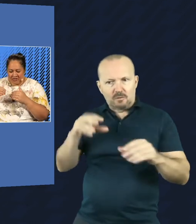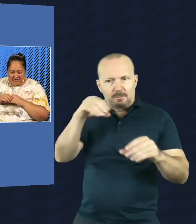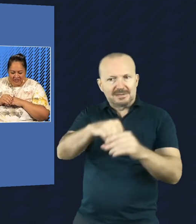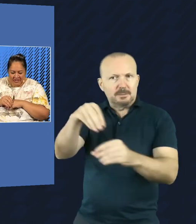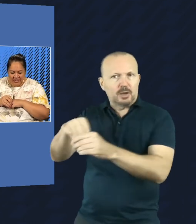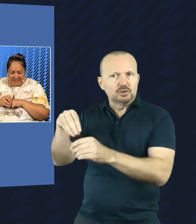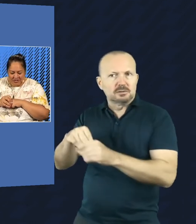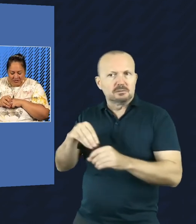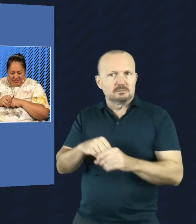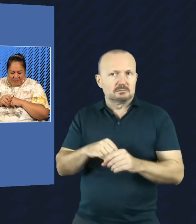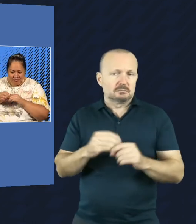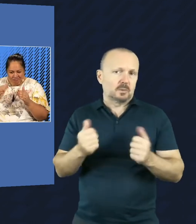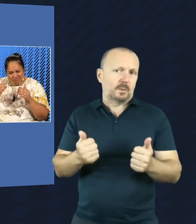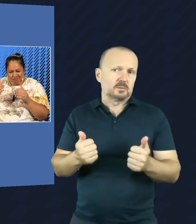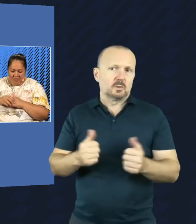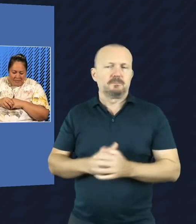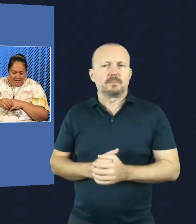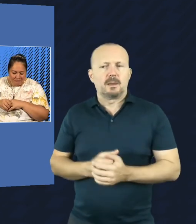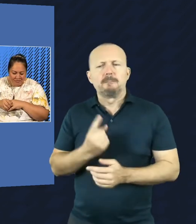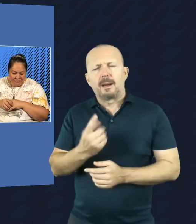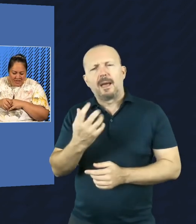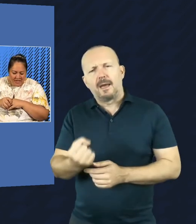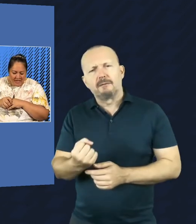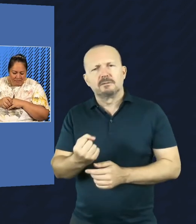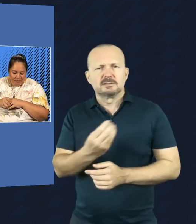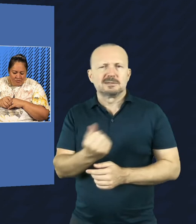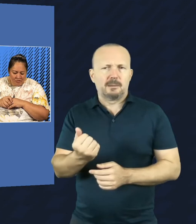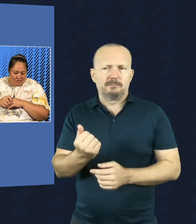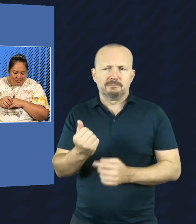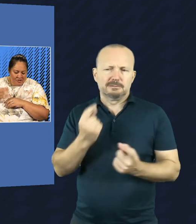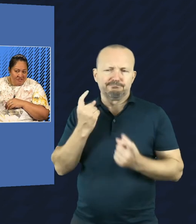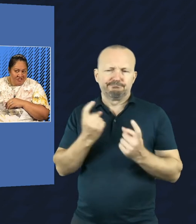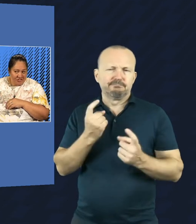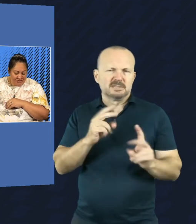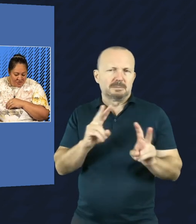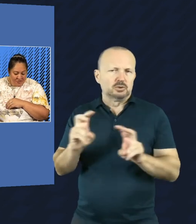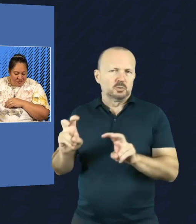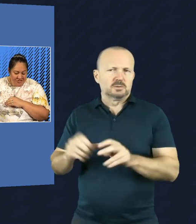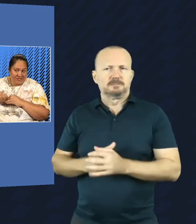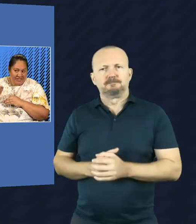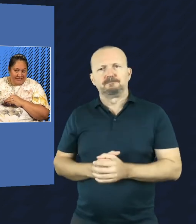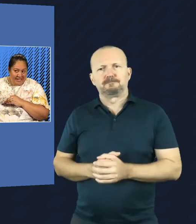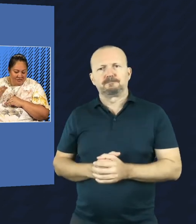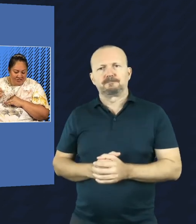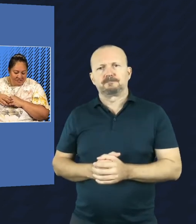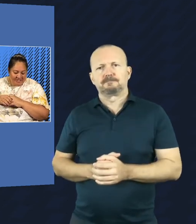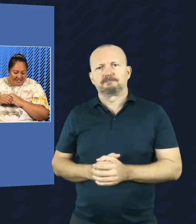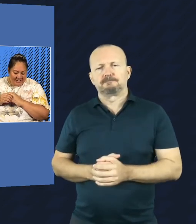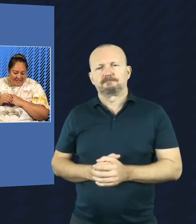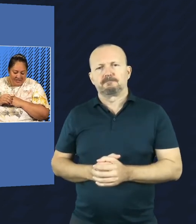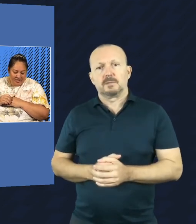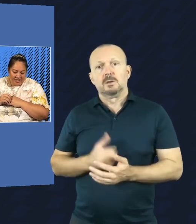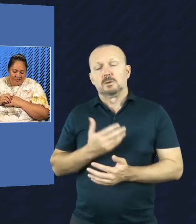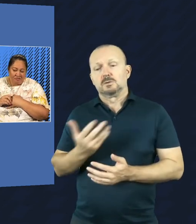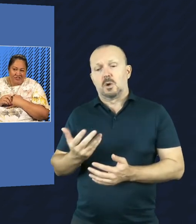are sort of issues. Yeah. So researchers use linked data or integrated